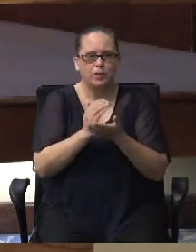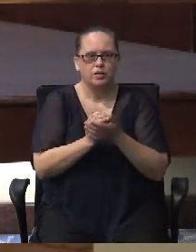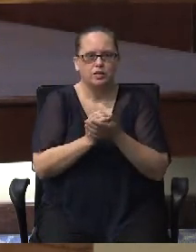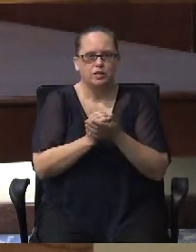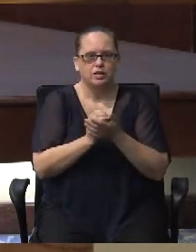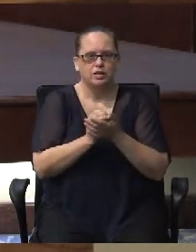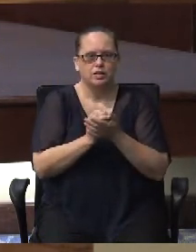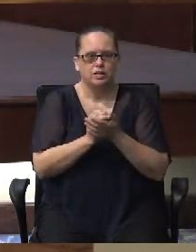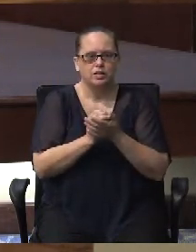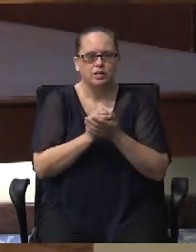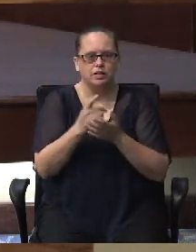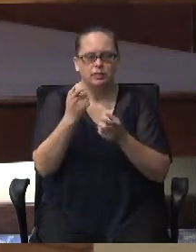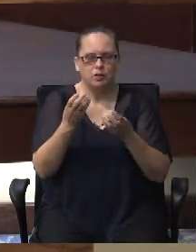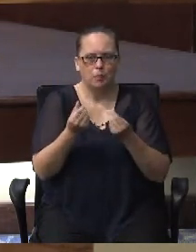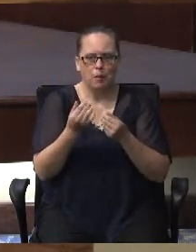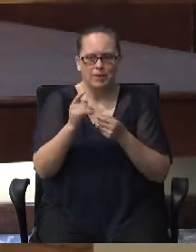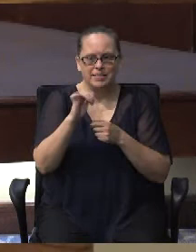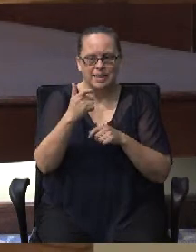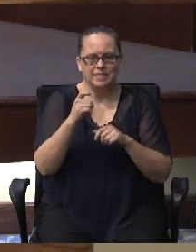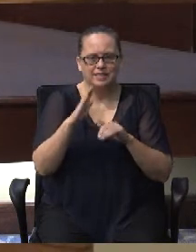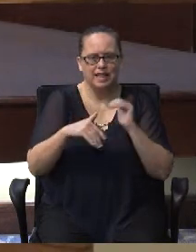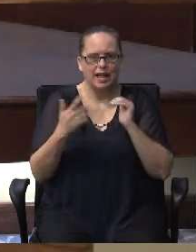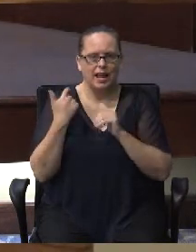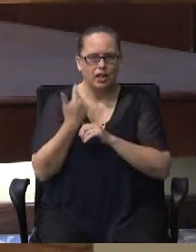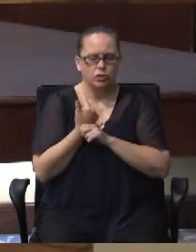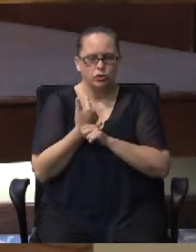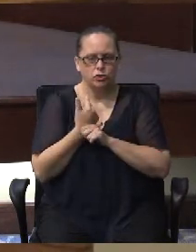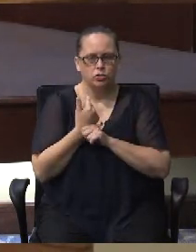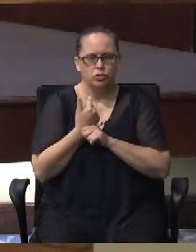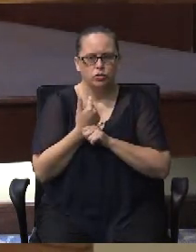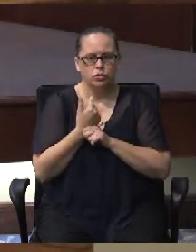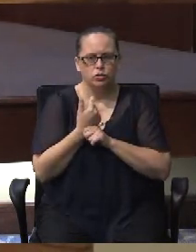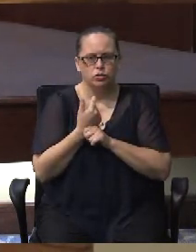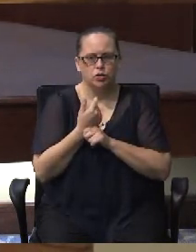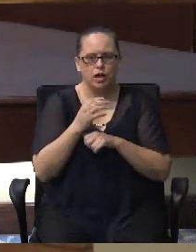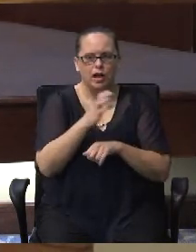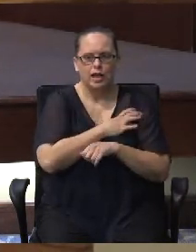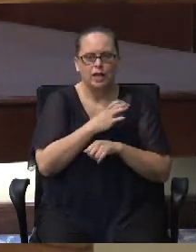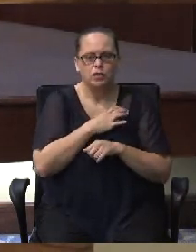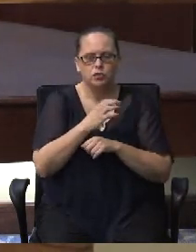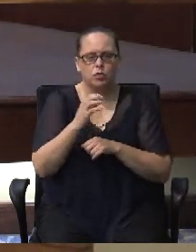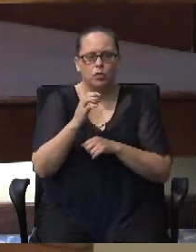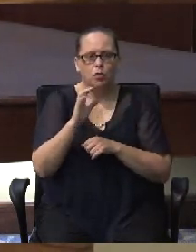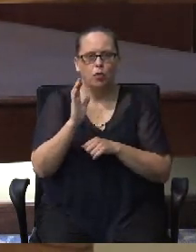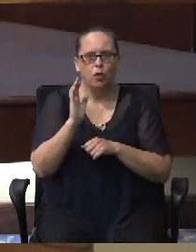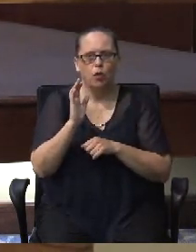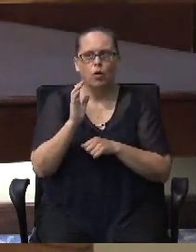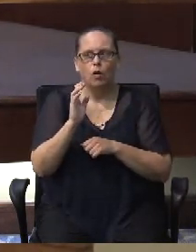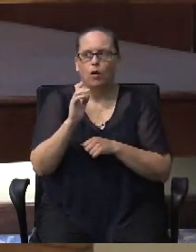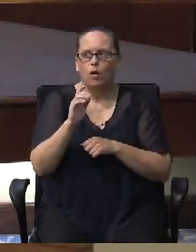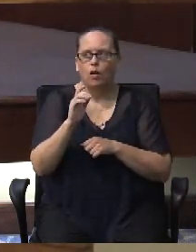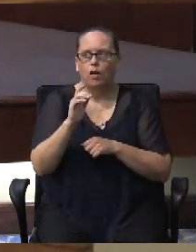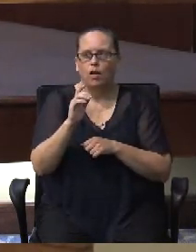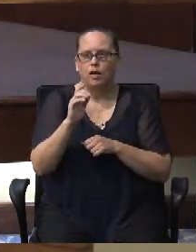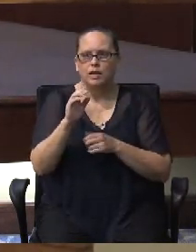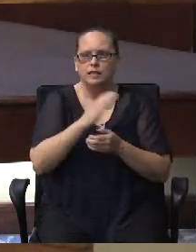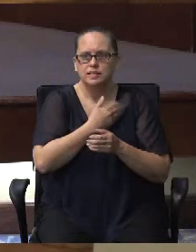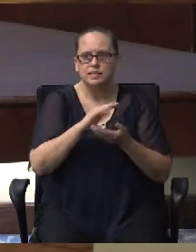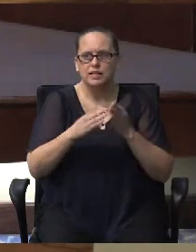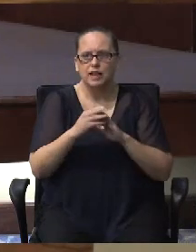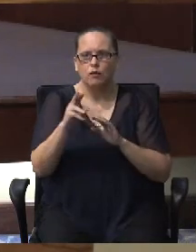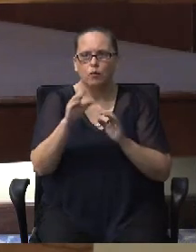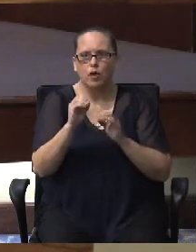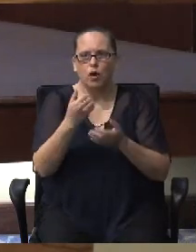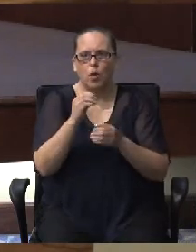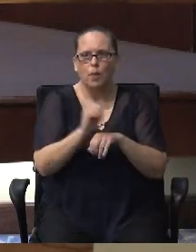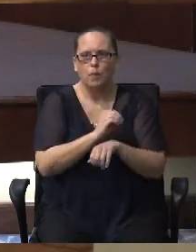revenue from property taxes than last year, a separate vote is required. The council will now conduct a public hearing on the proposed City of Waco operating budget and the capital